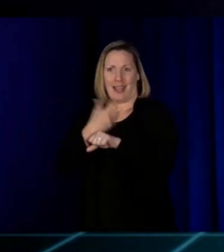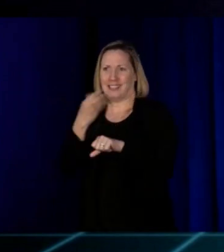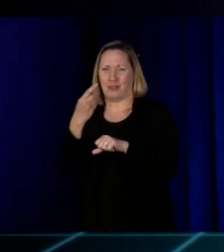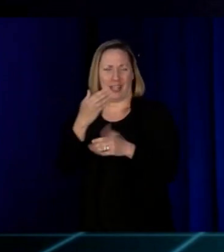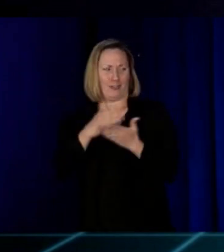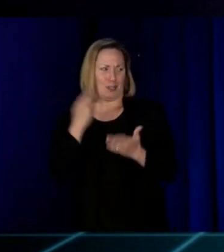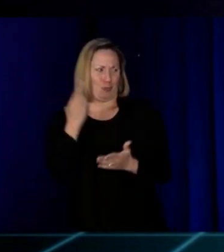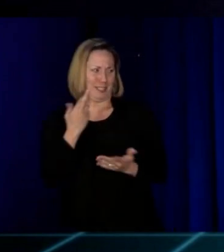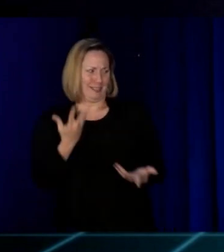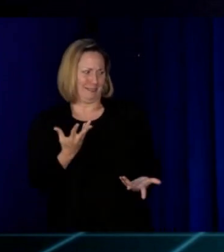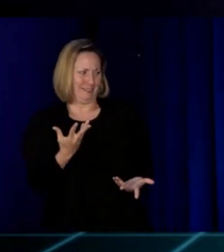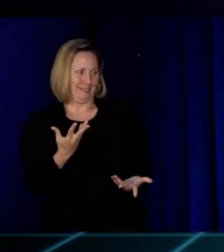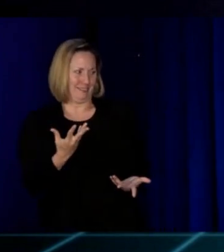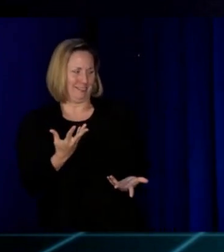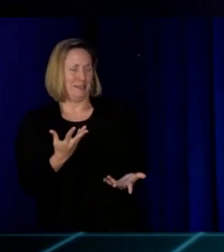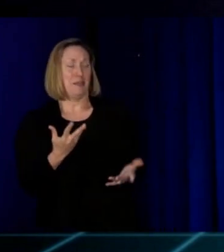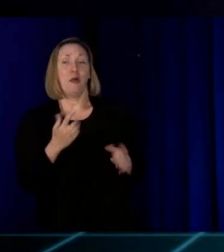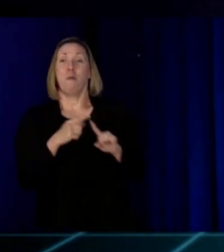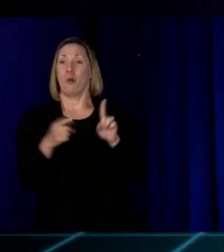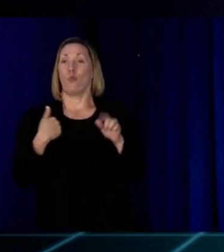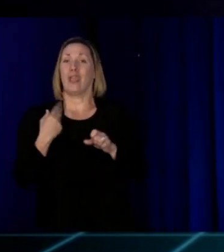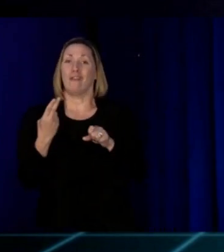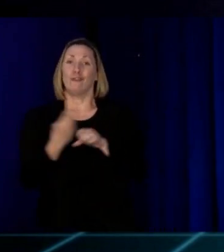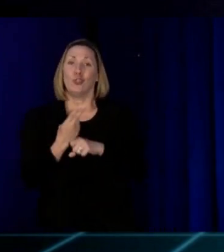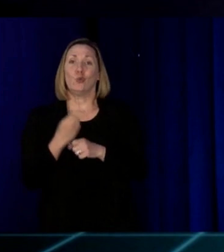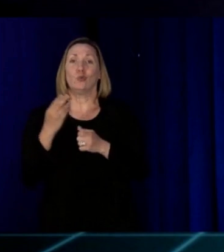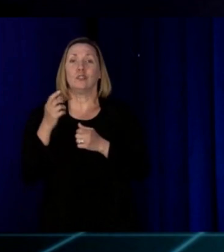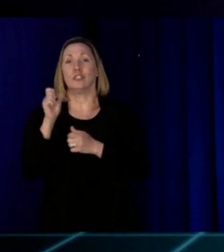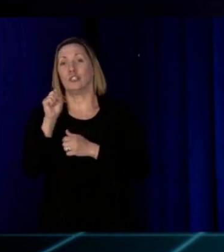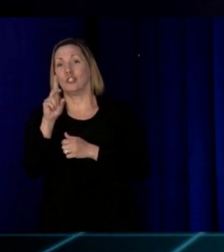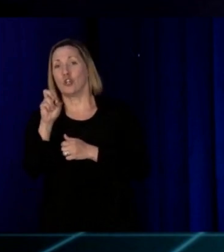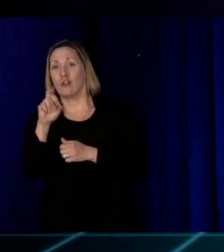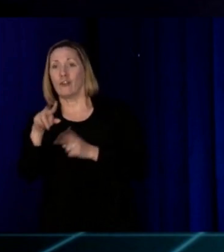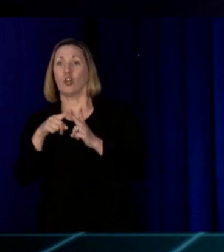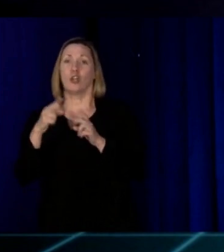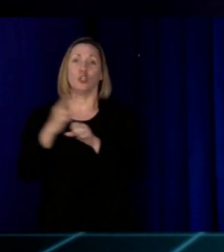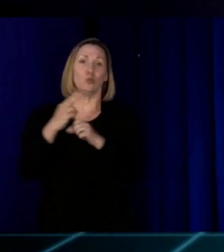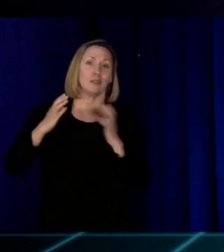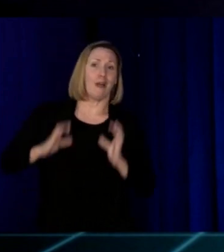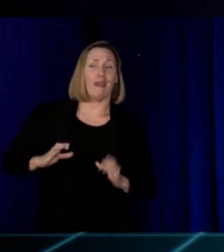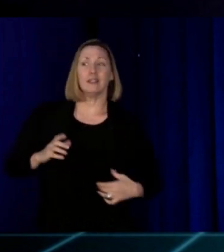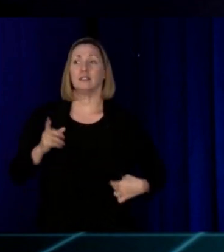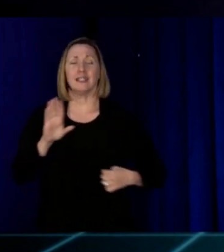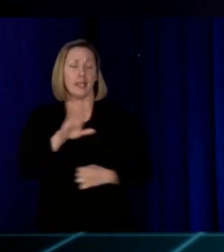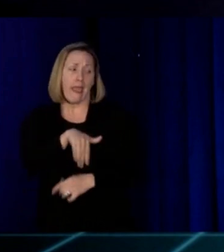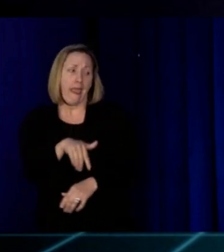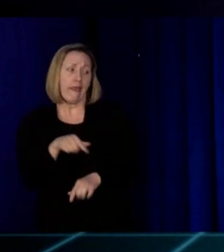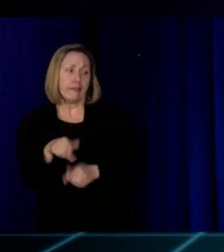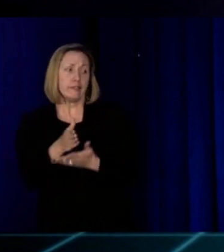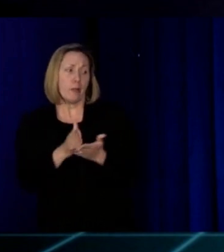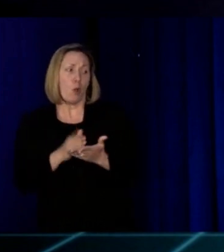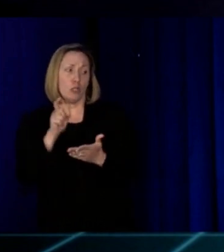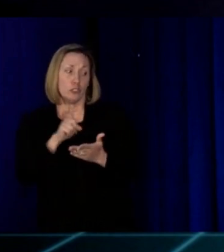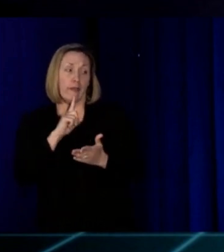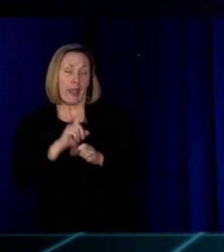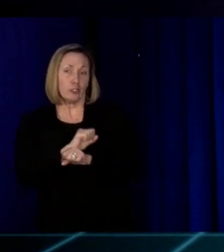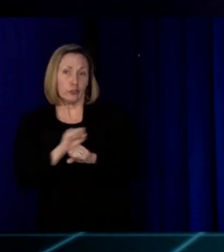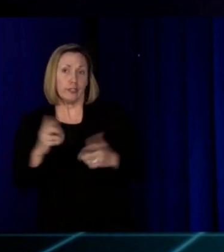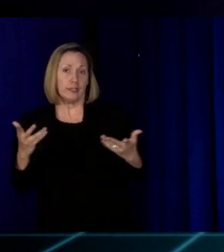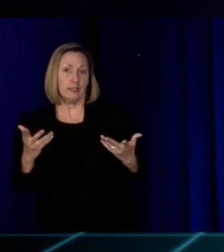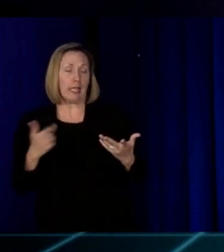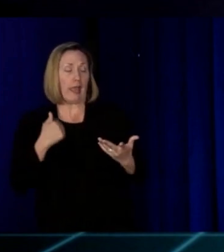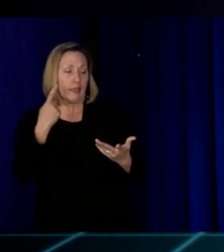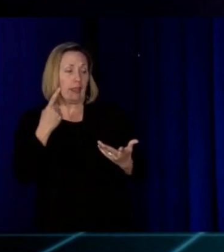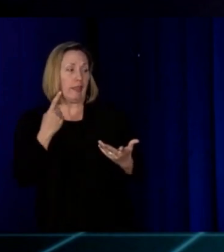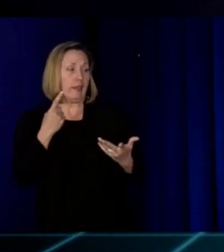reason. But we have use server and use clients and use whatever that sort of say, hey, this component should actually, I think,